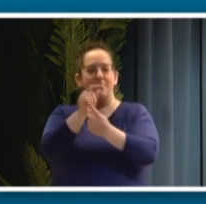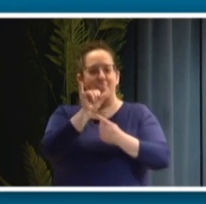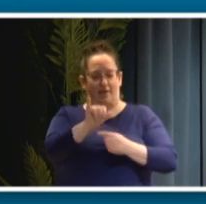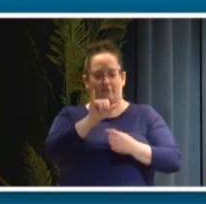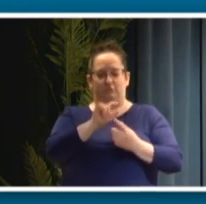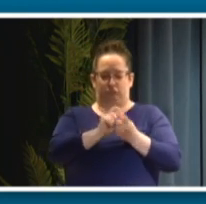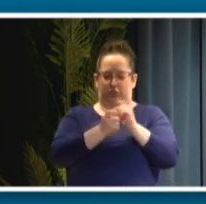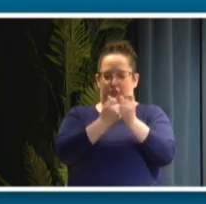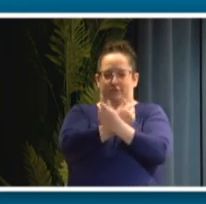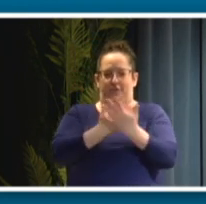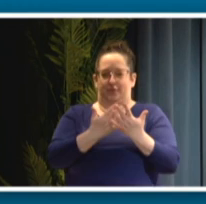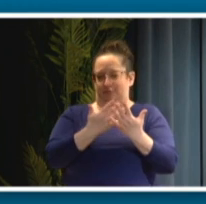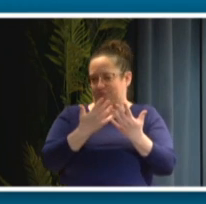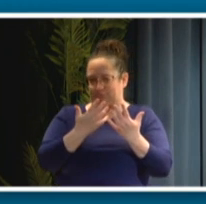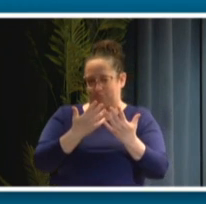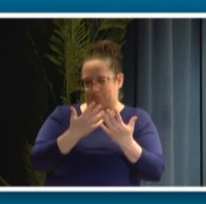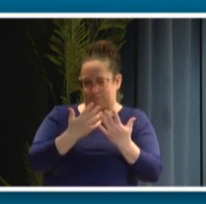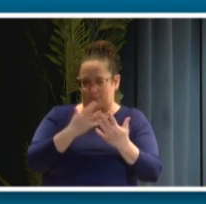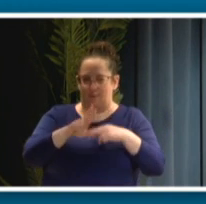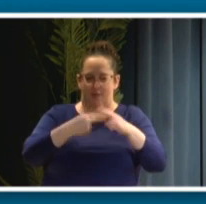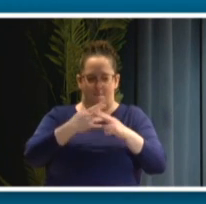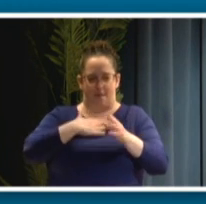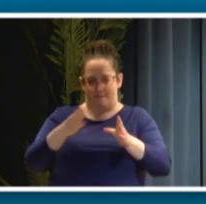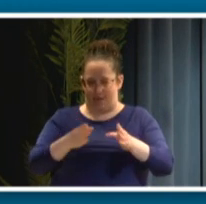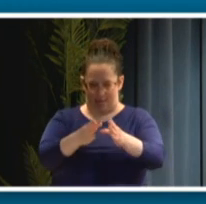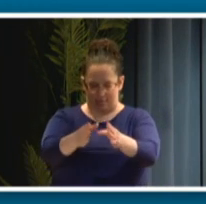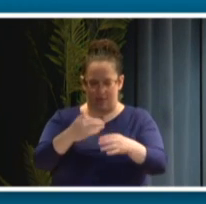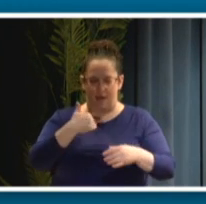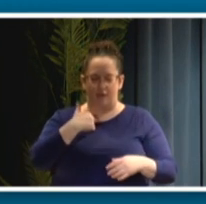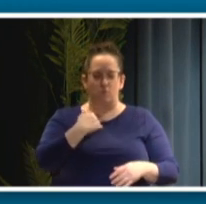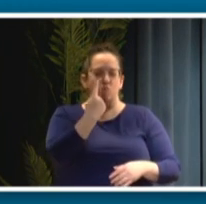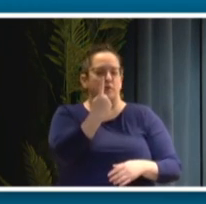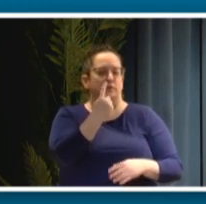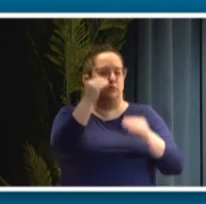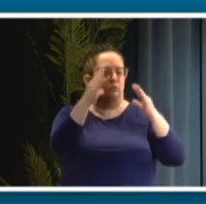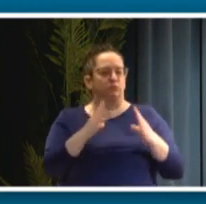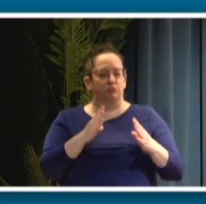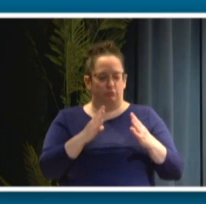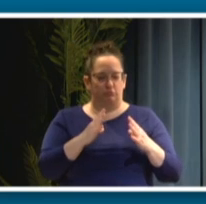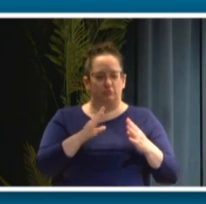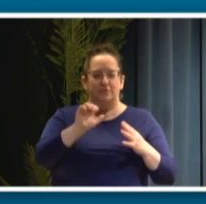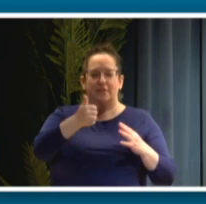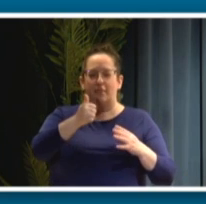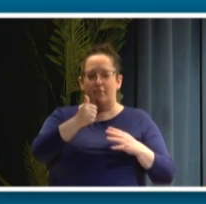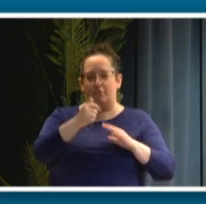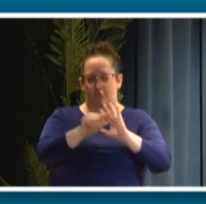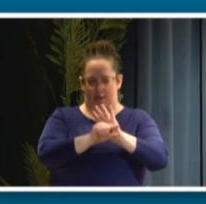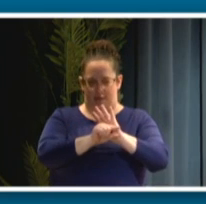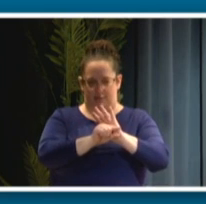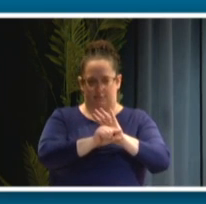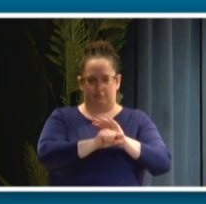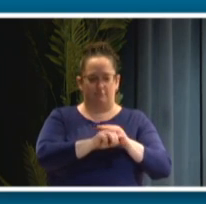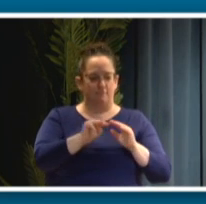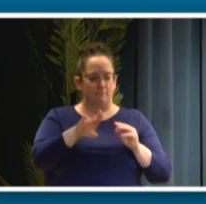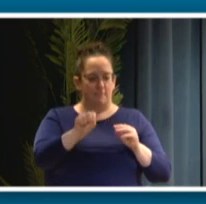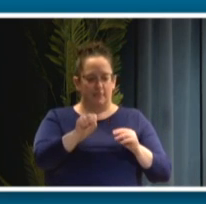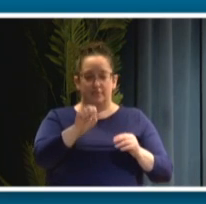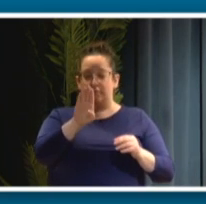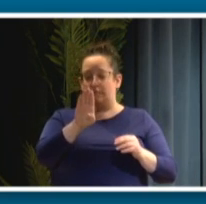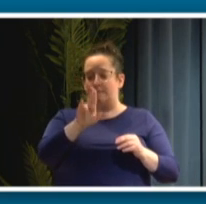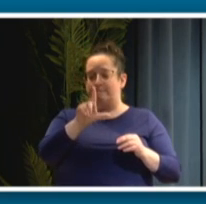this is important. There was a teacher I had in the 10th grade, Miss Blaufus, who's still good friends with me